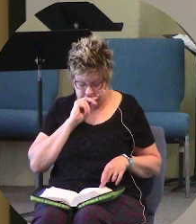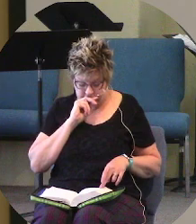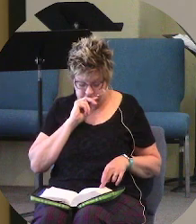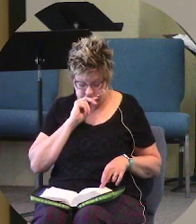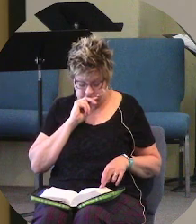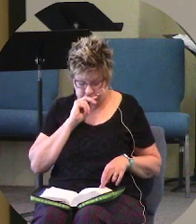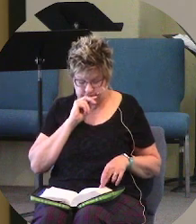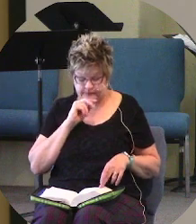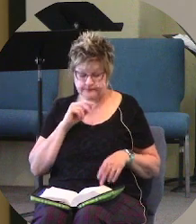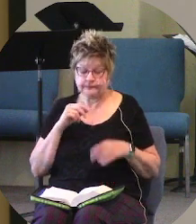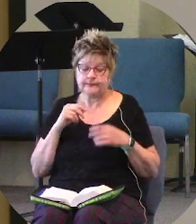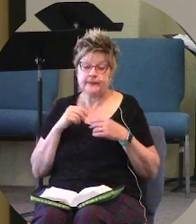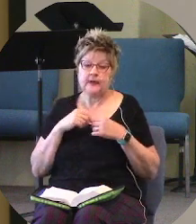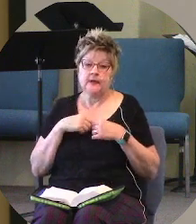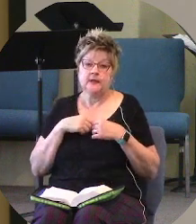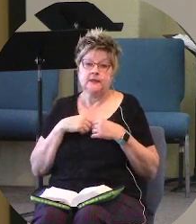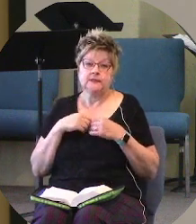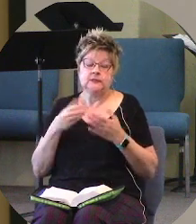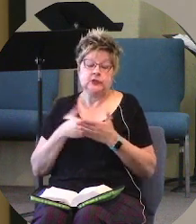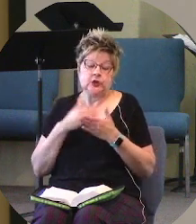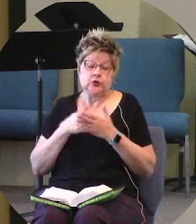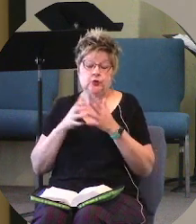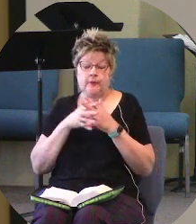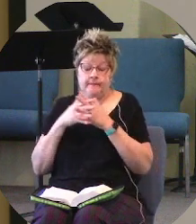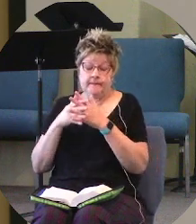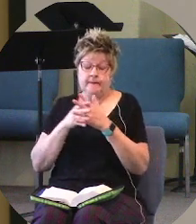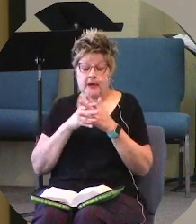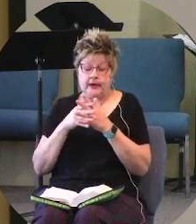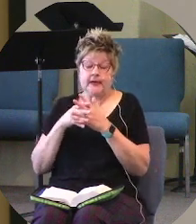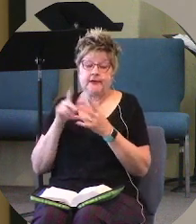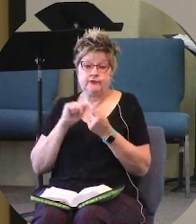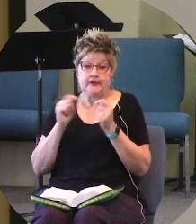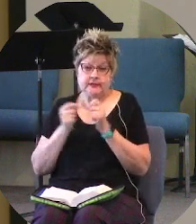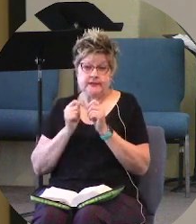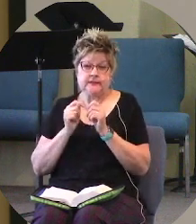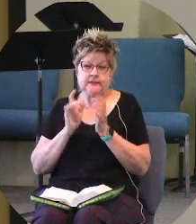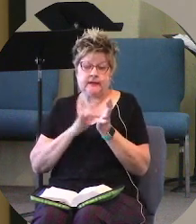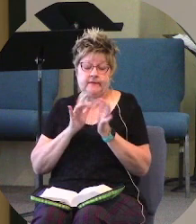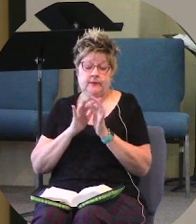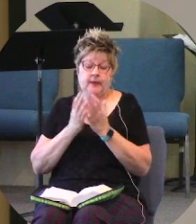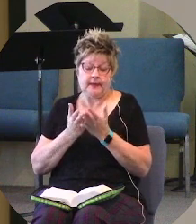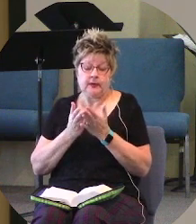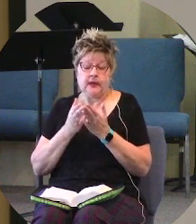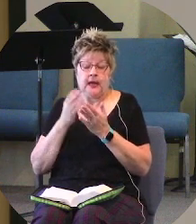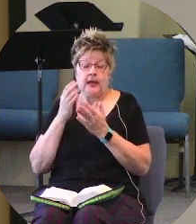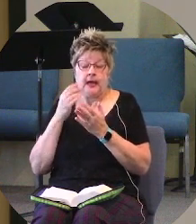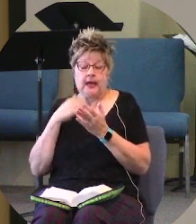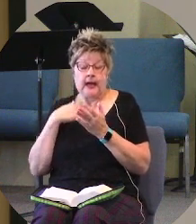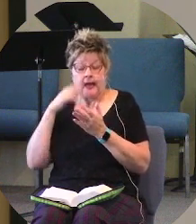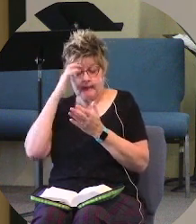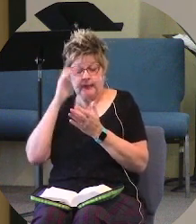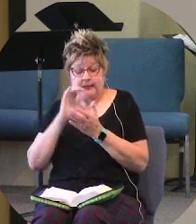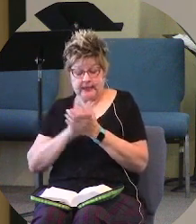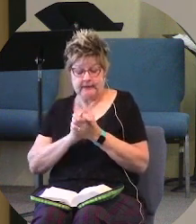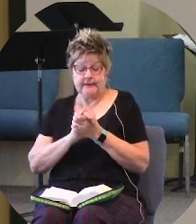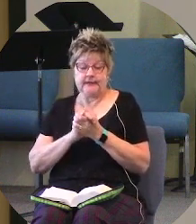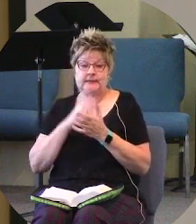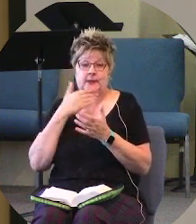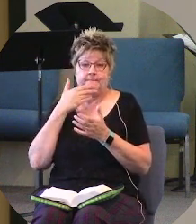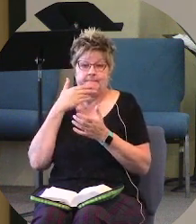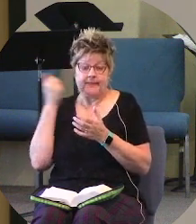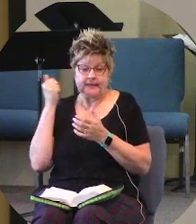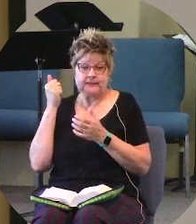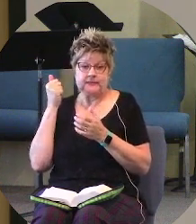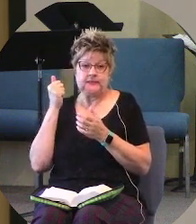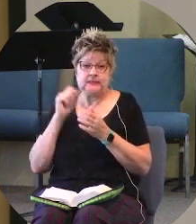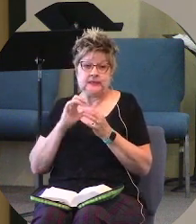choose this. This is my choice. I think it's one of the best, if not the best, interpretation. It is a word-for-word interpretation